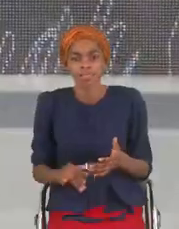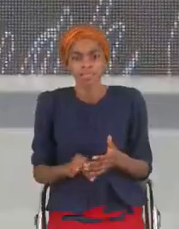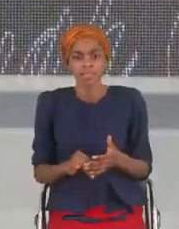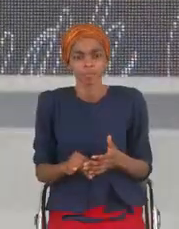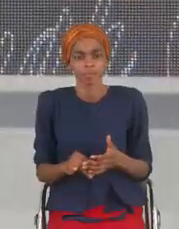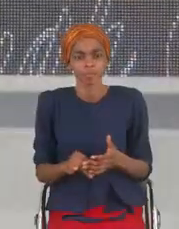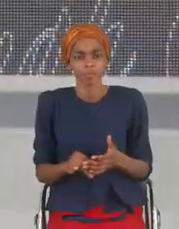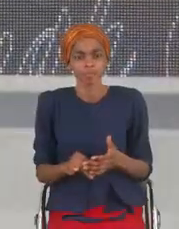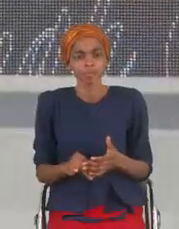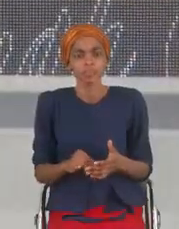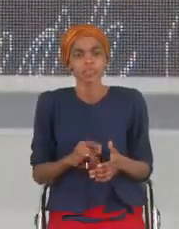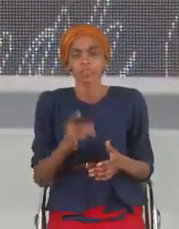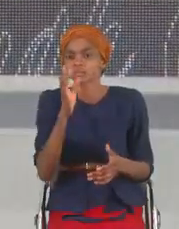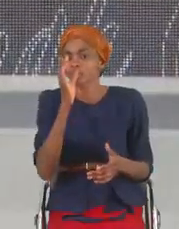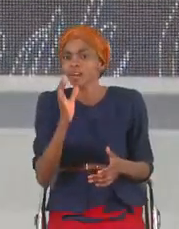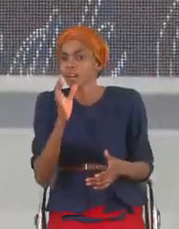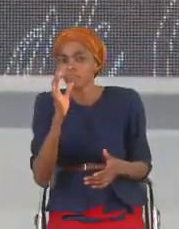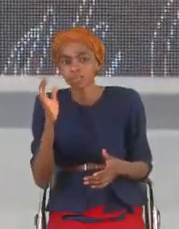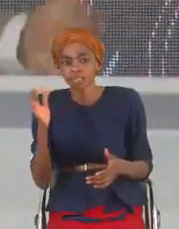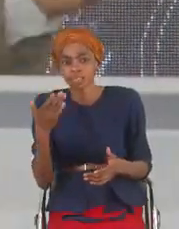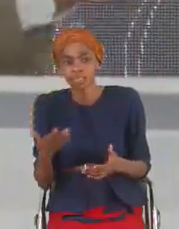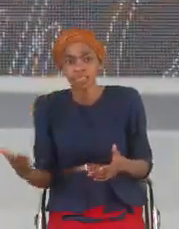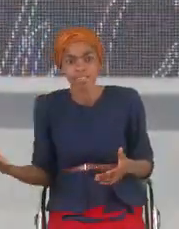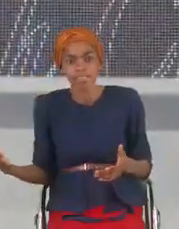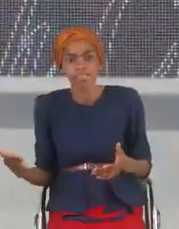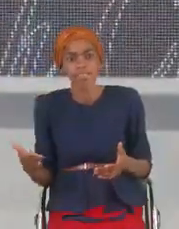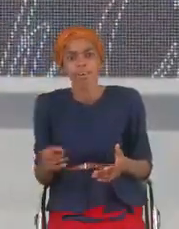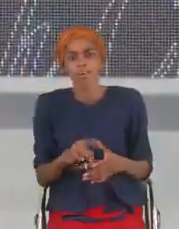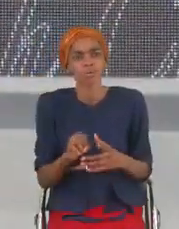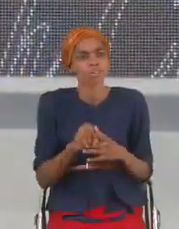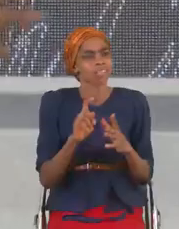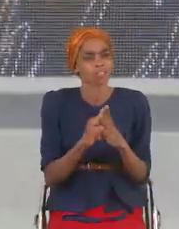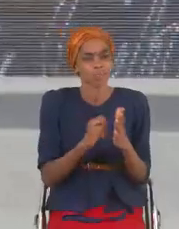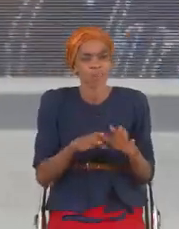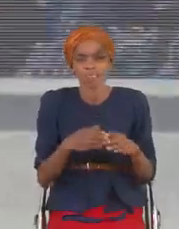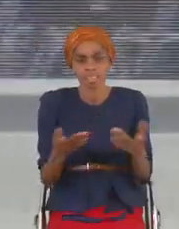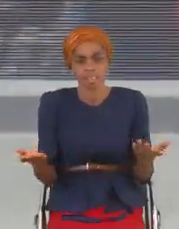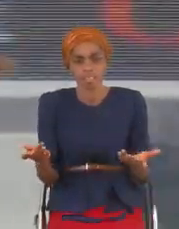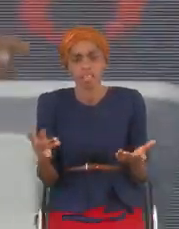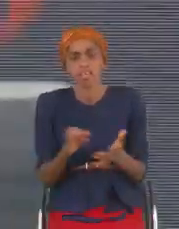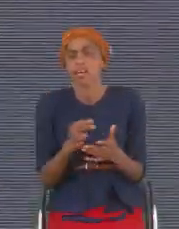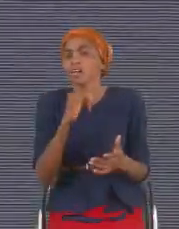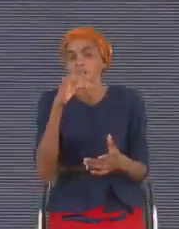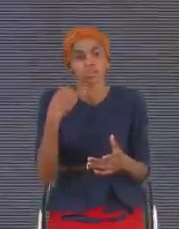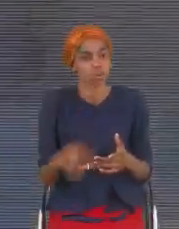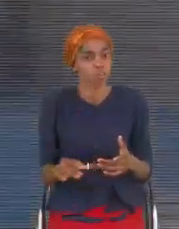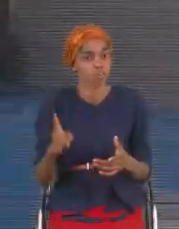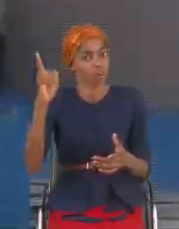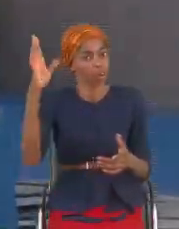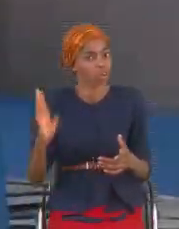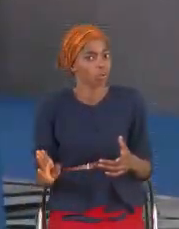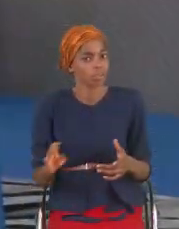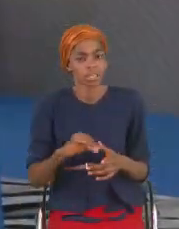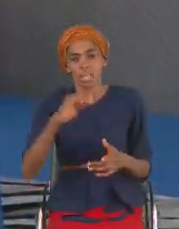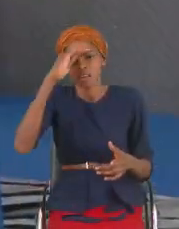things, occultist things, and the tribal things that are not of God. A man that is